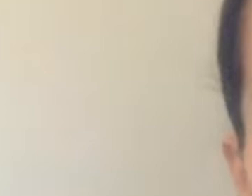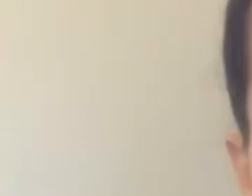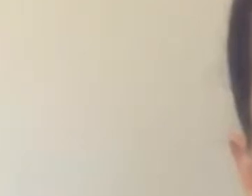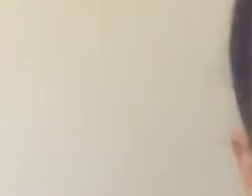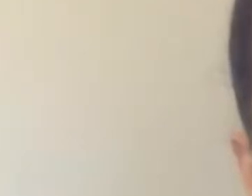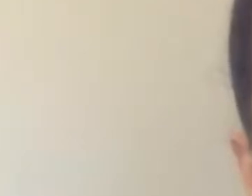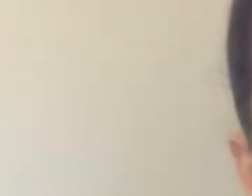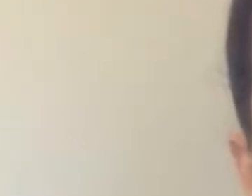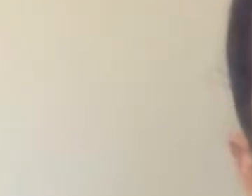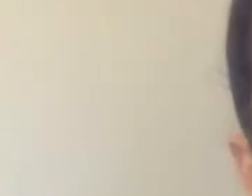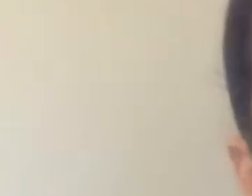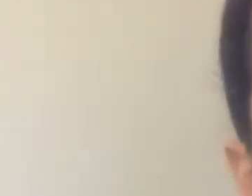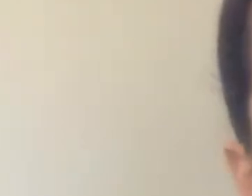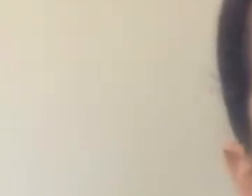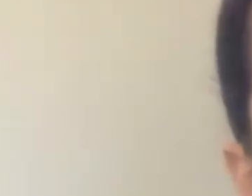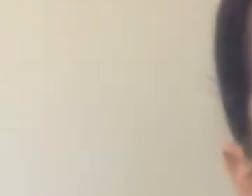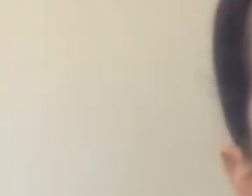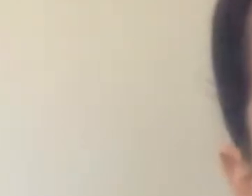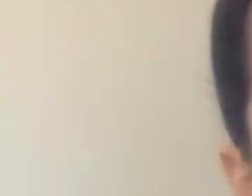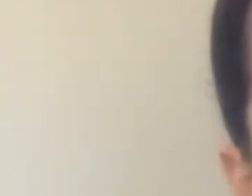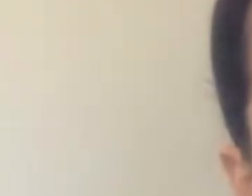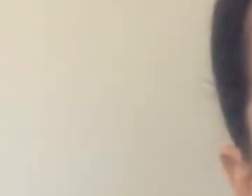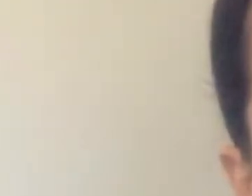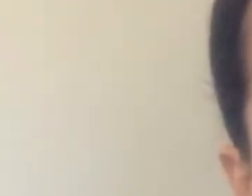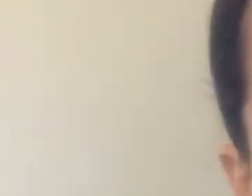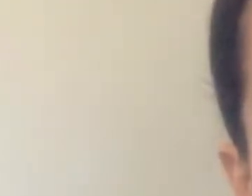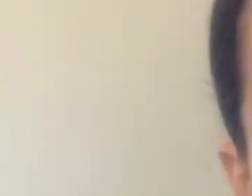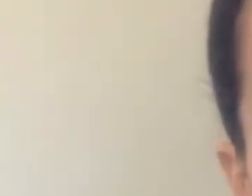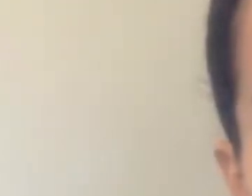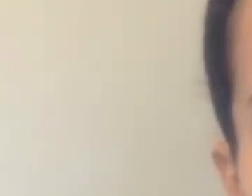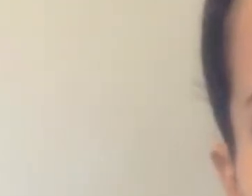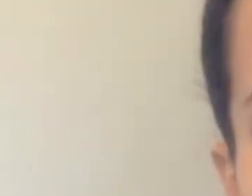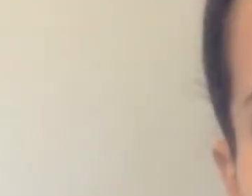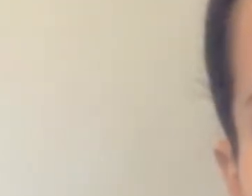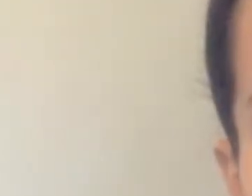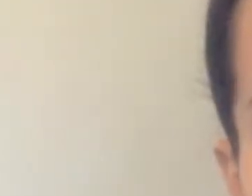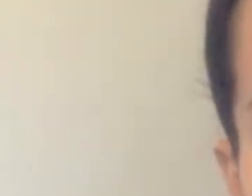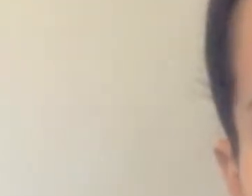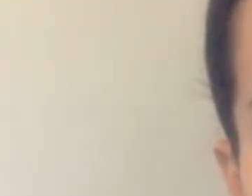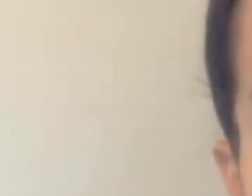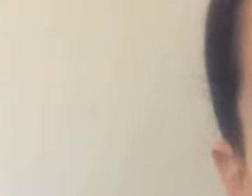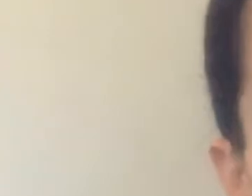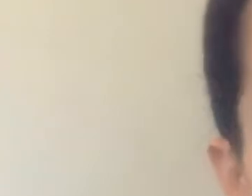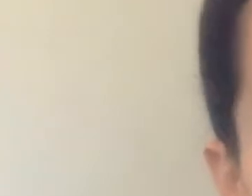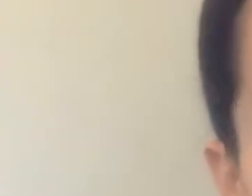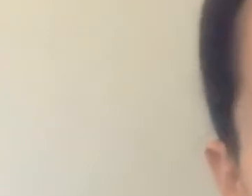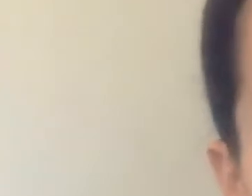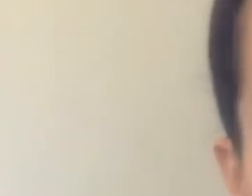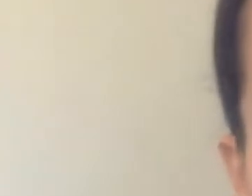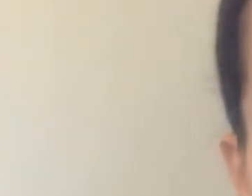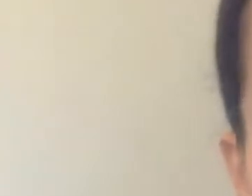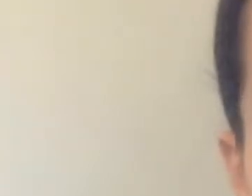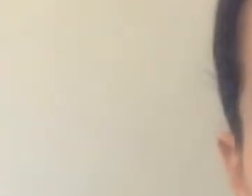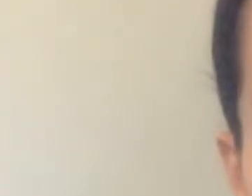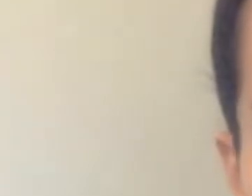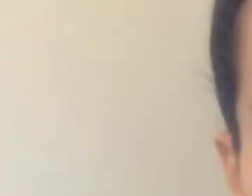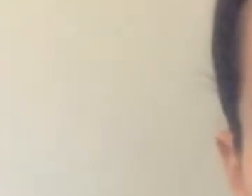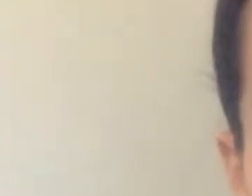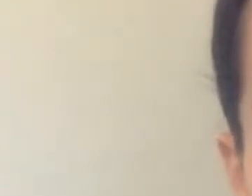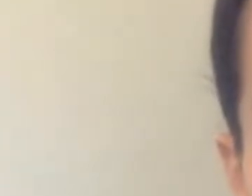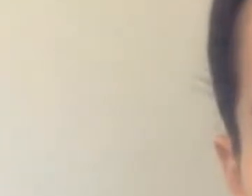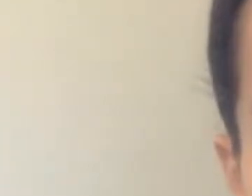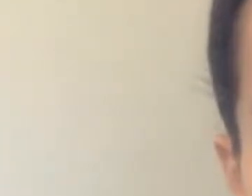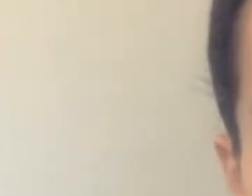we have noticed, though, is that we are not seeing that corresponding increase in severe cases and deaths yet. And I'm saying